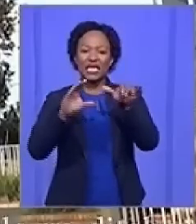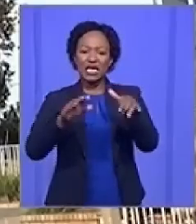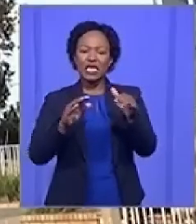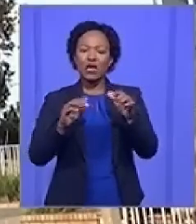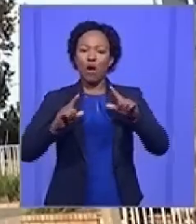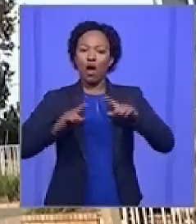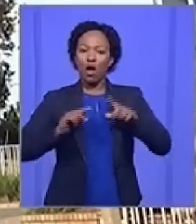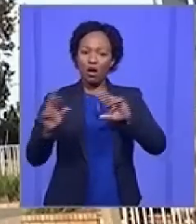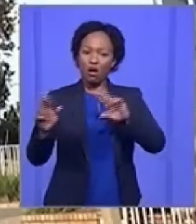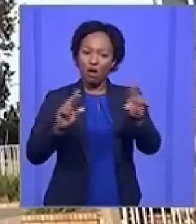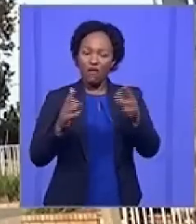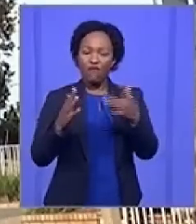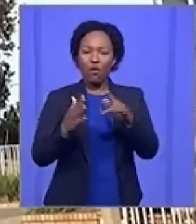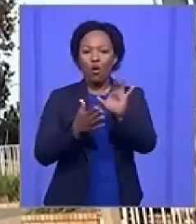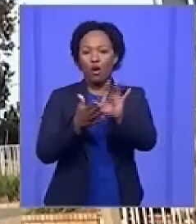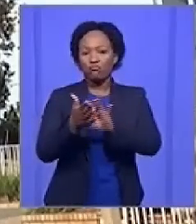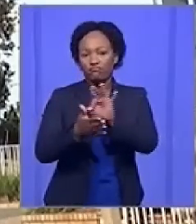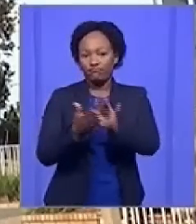ba yona ba dikgetho.